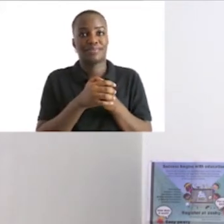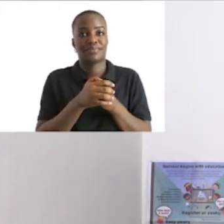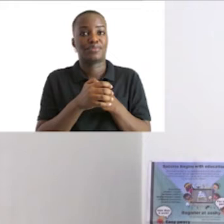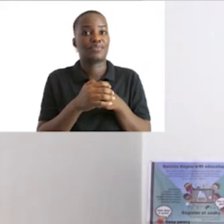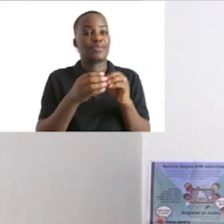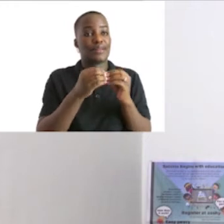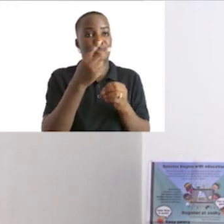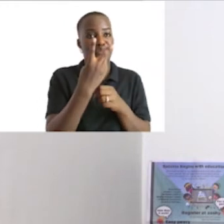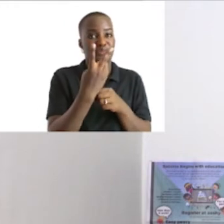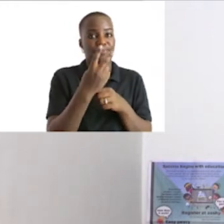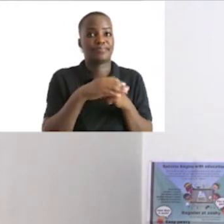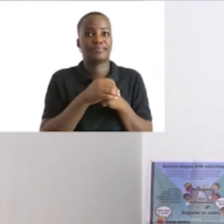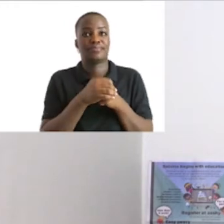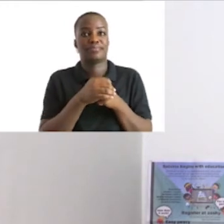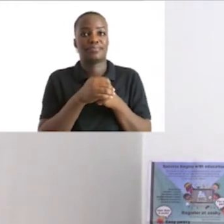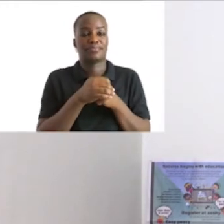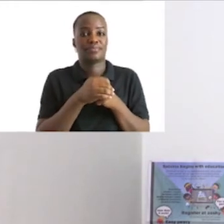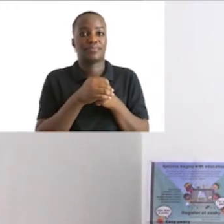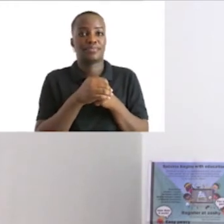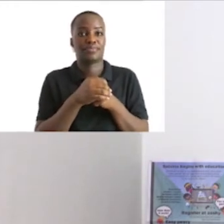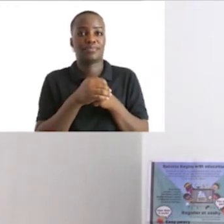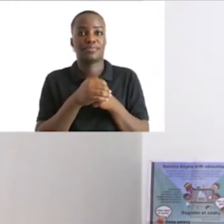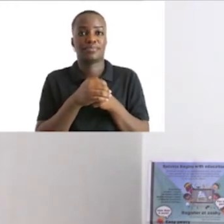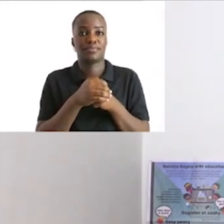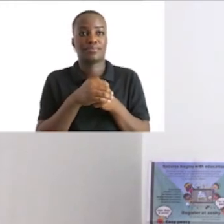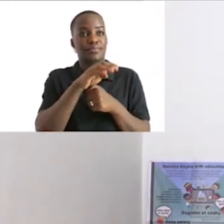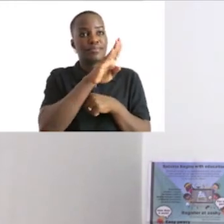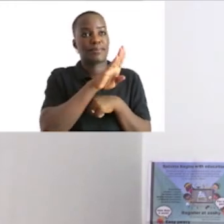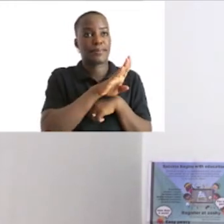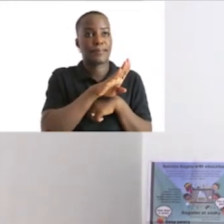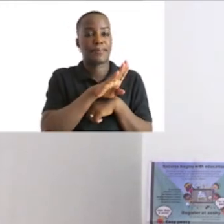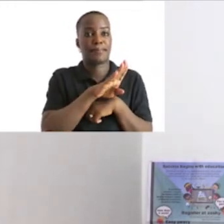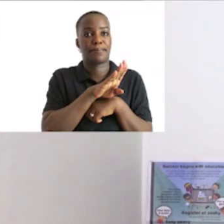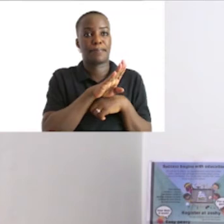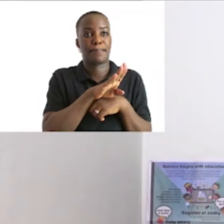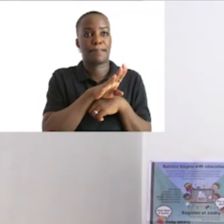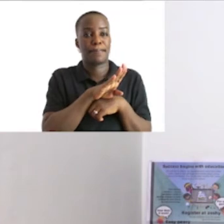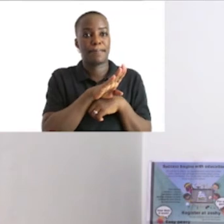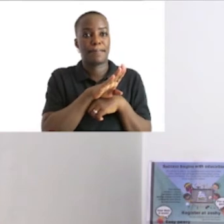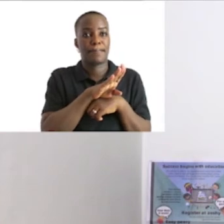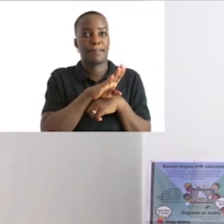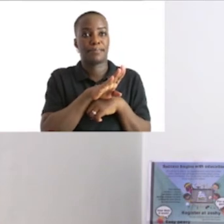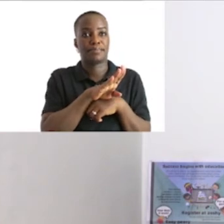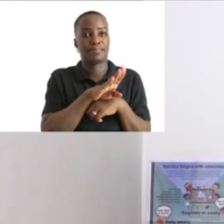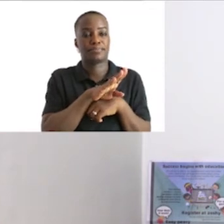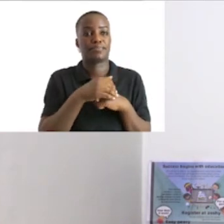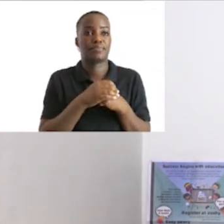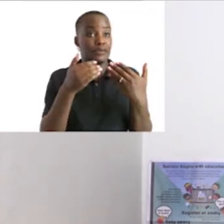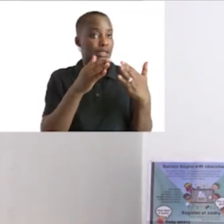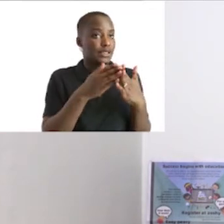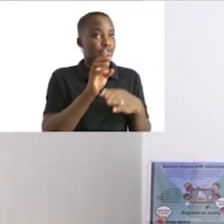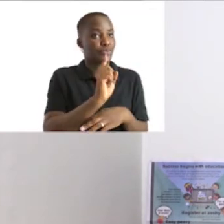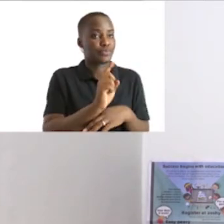number 2. And we are going to say B, because that is the beginning letter.